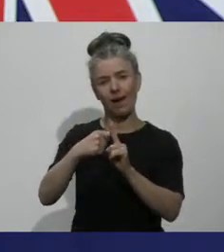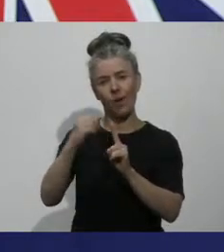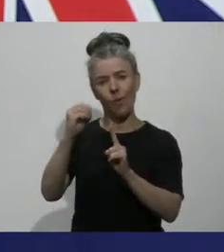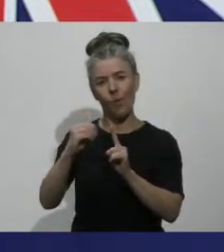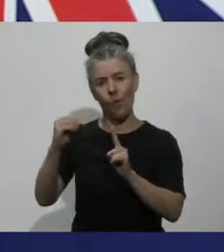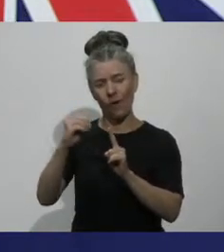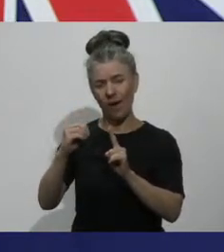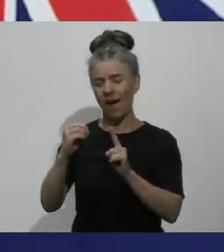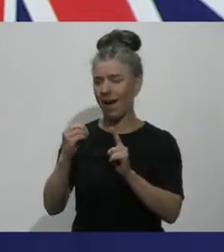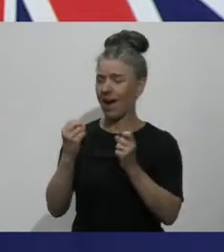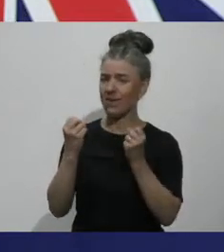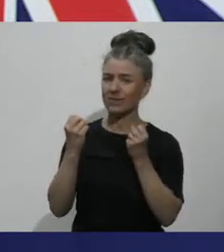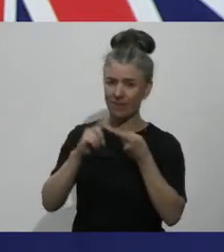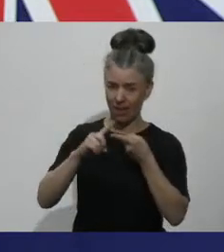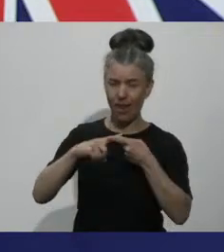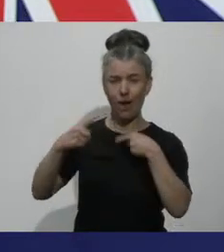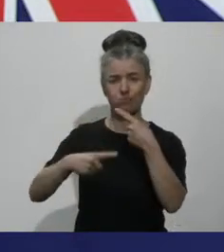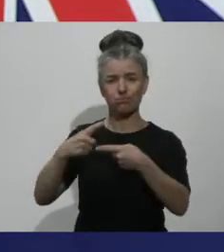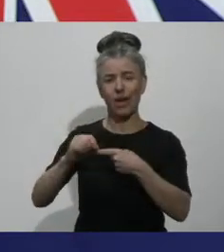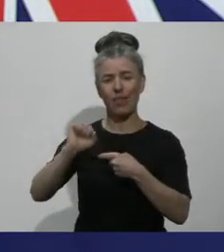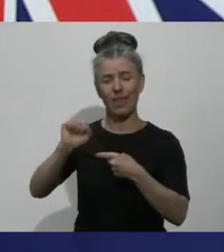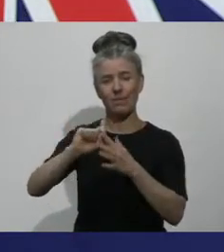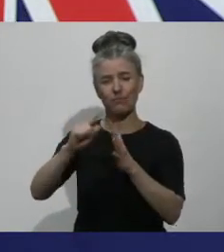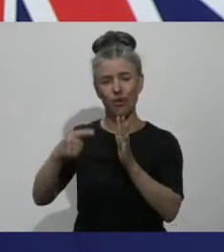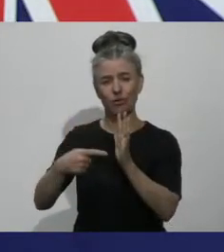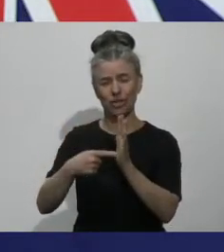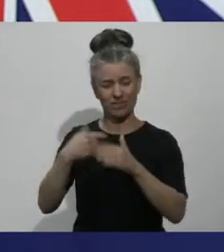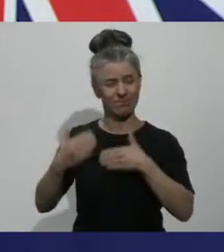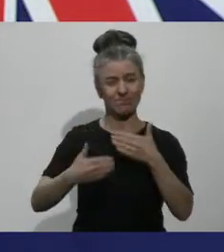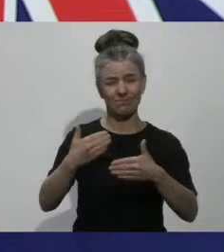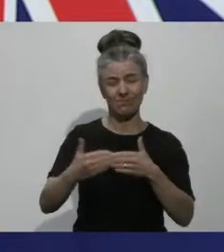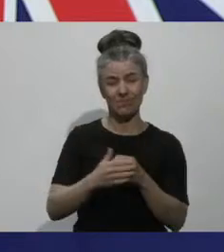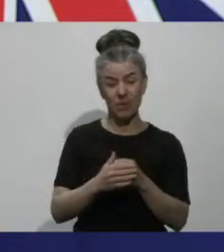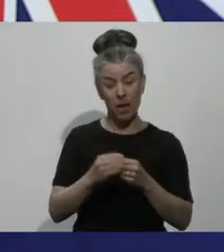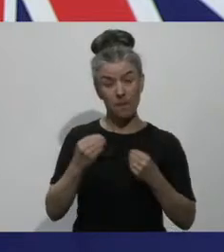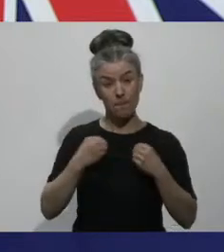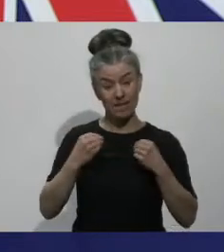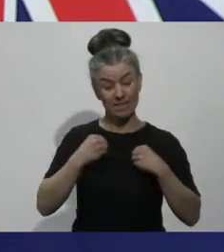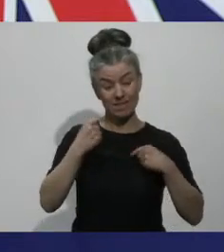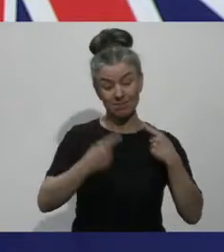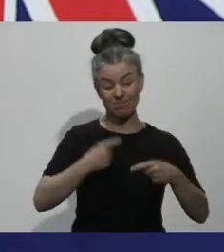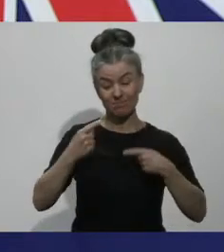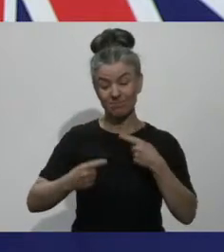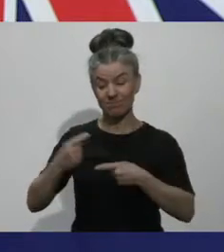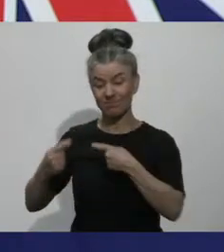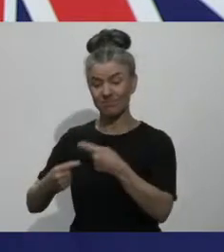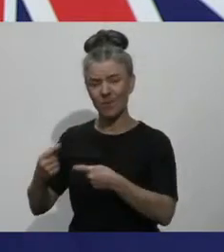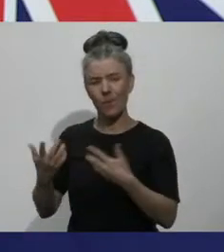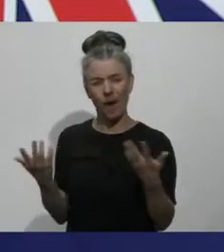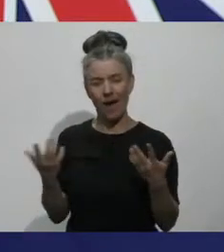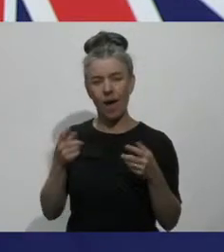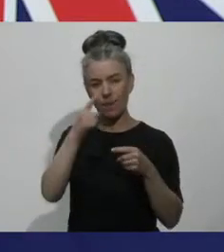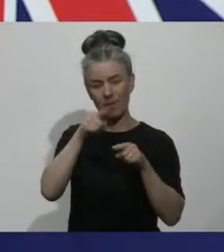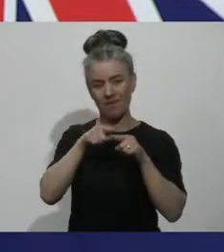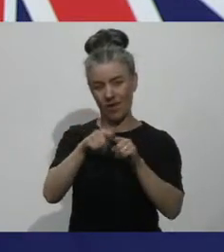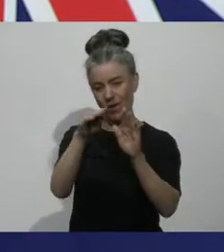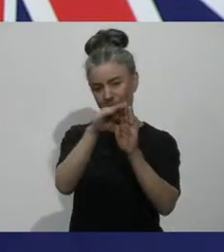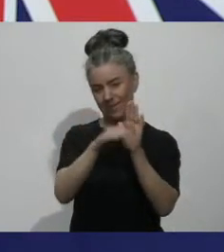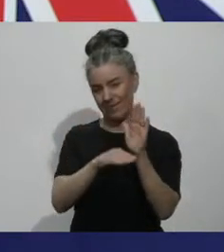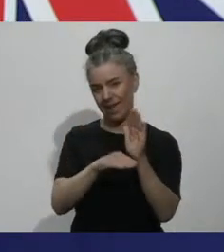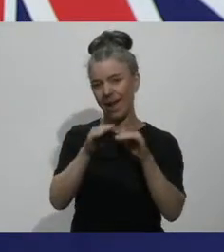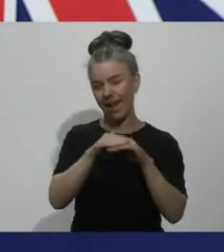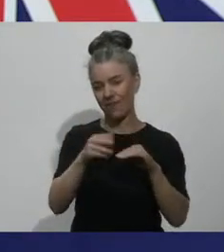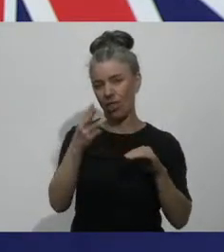over 3,000 units under construction. All of this is happening because of the protocols on operating safely at level